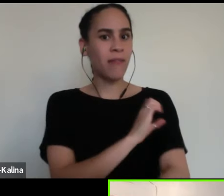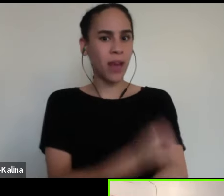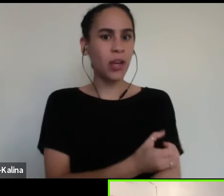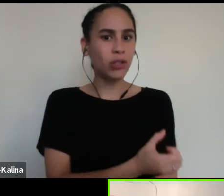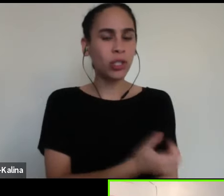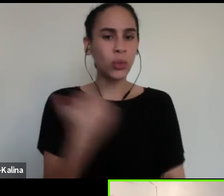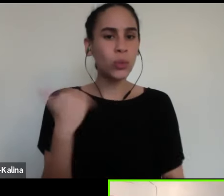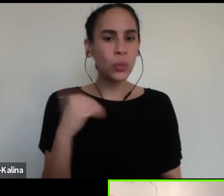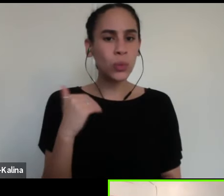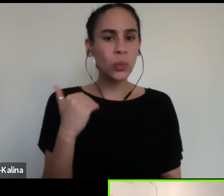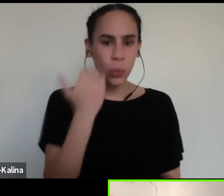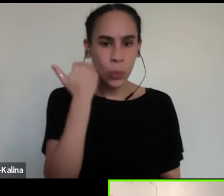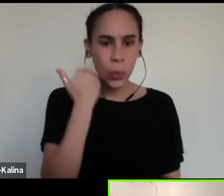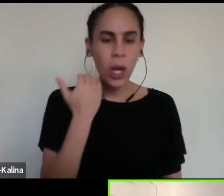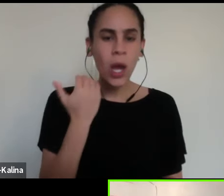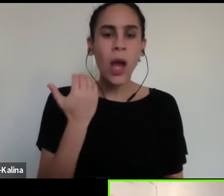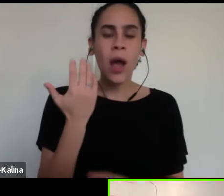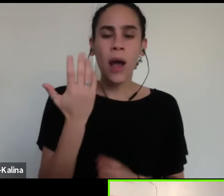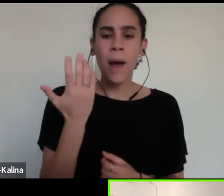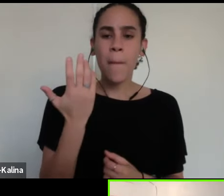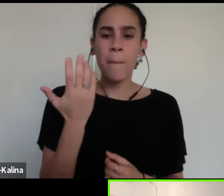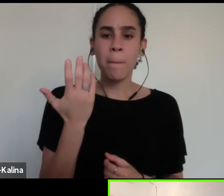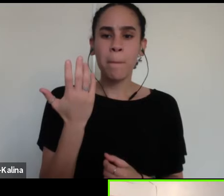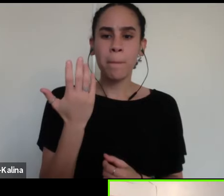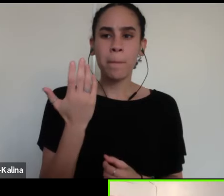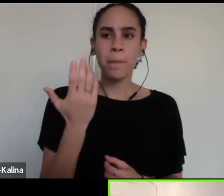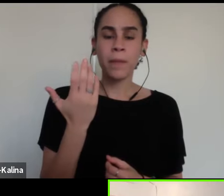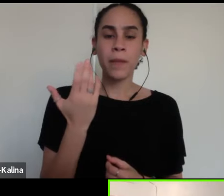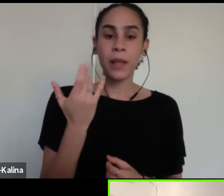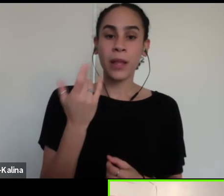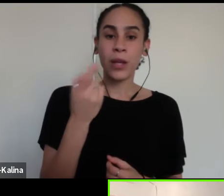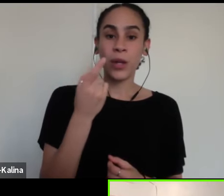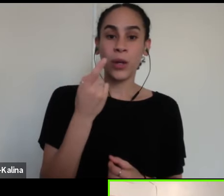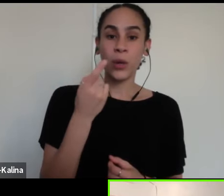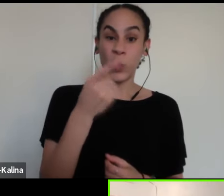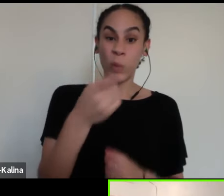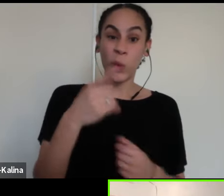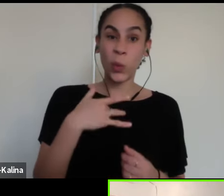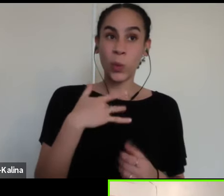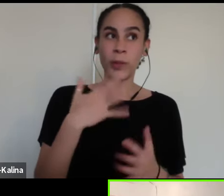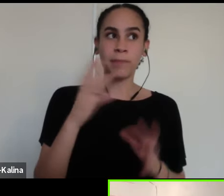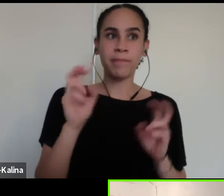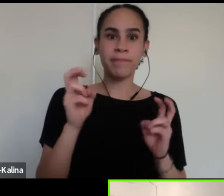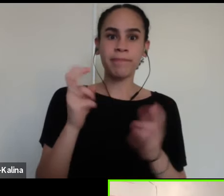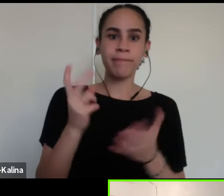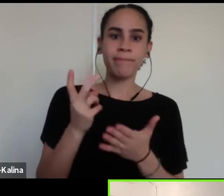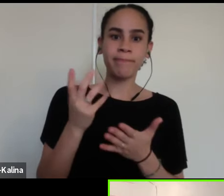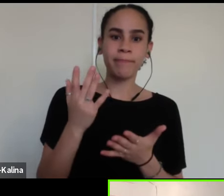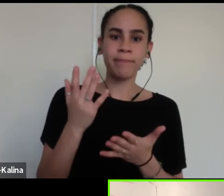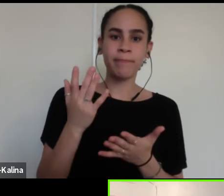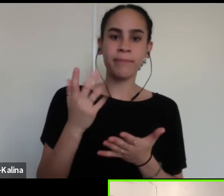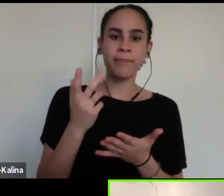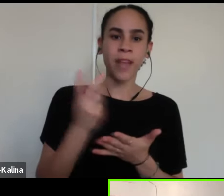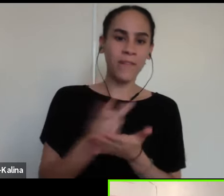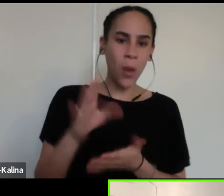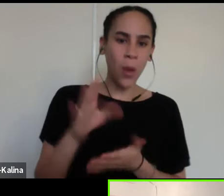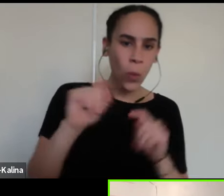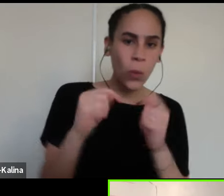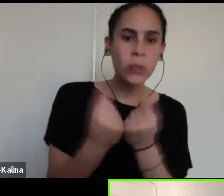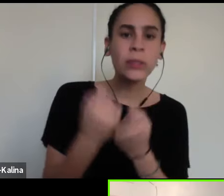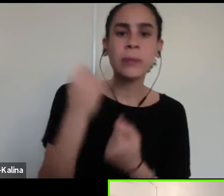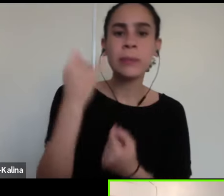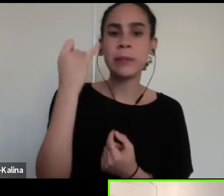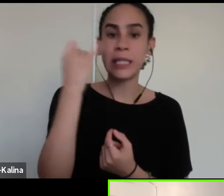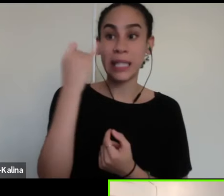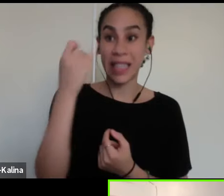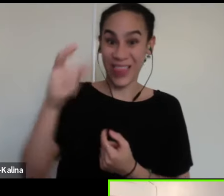where you let your team down, right? The folks who have trusted you with their time and talent to come and like